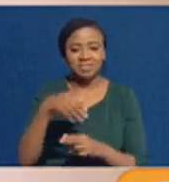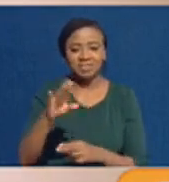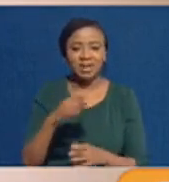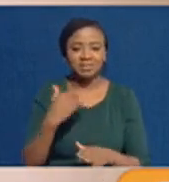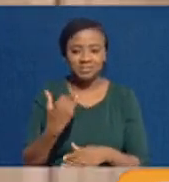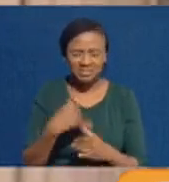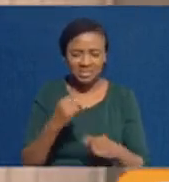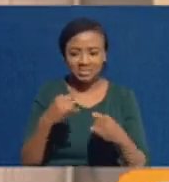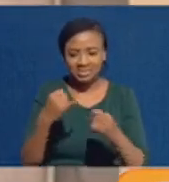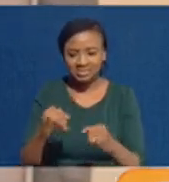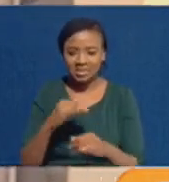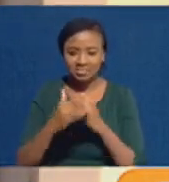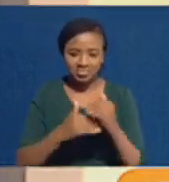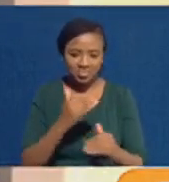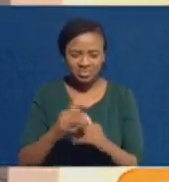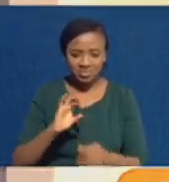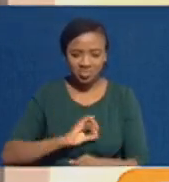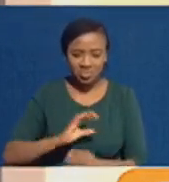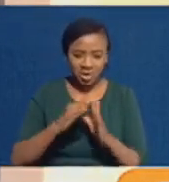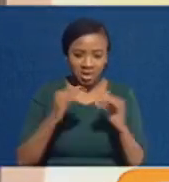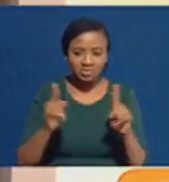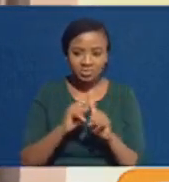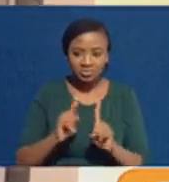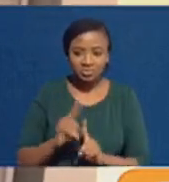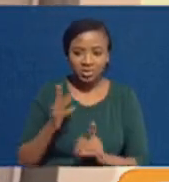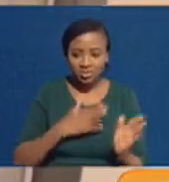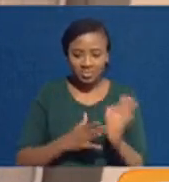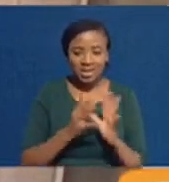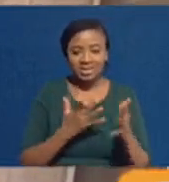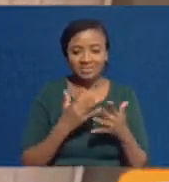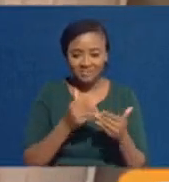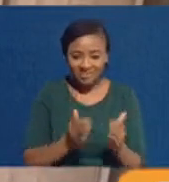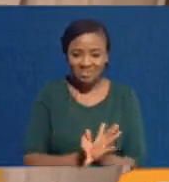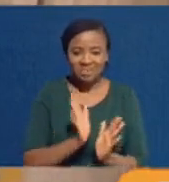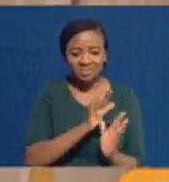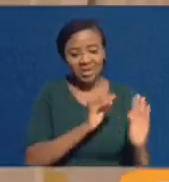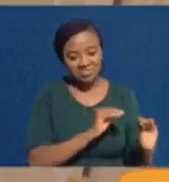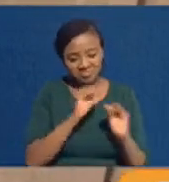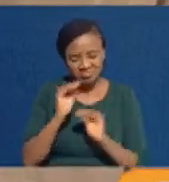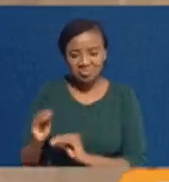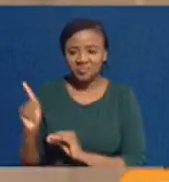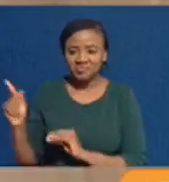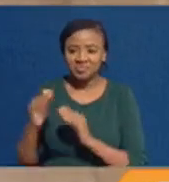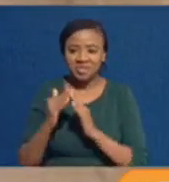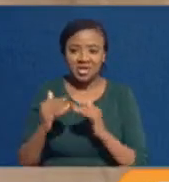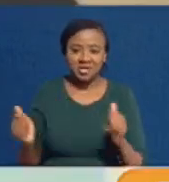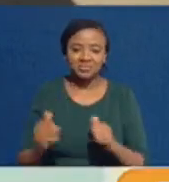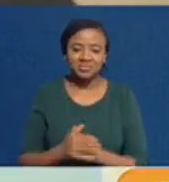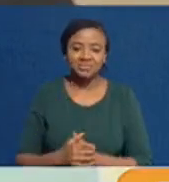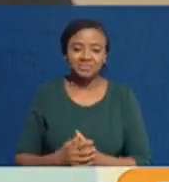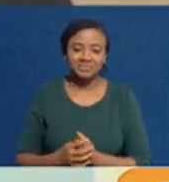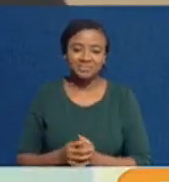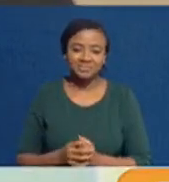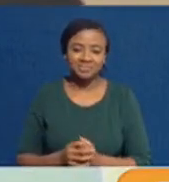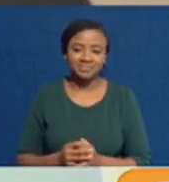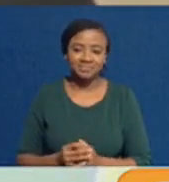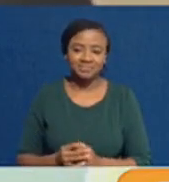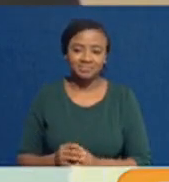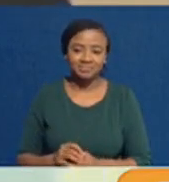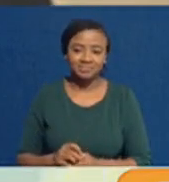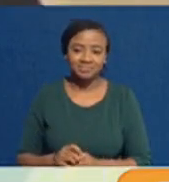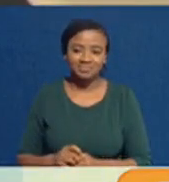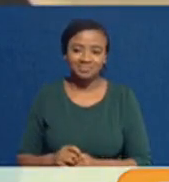home. He added that he's now planning to move his family to his new two-bedroomed house as he continues with his work. I